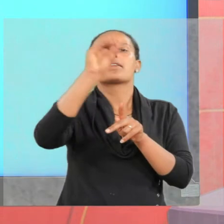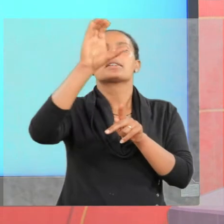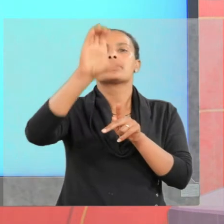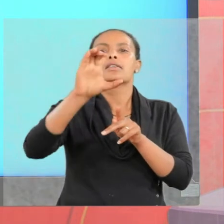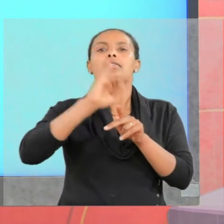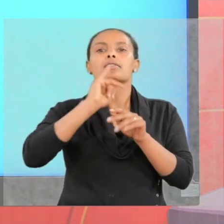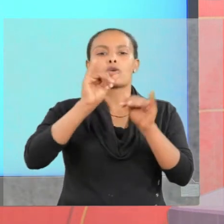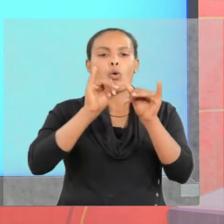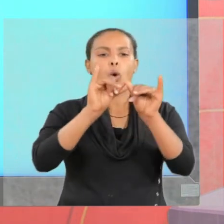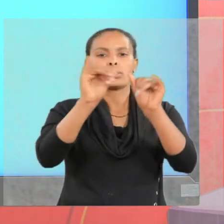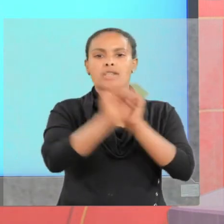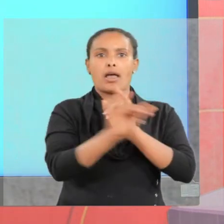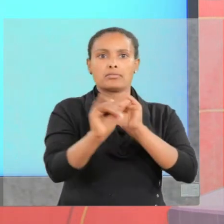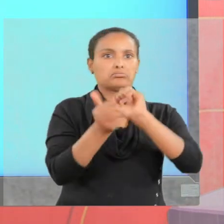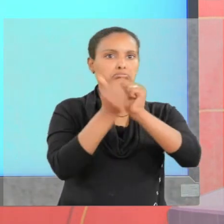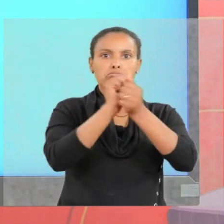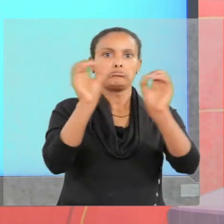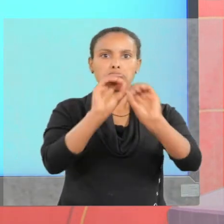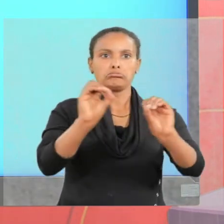constant. You see.